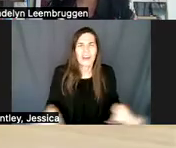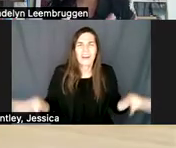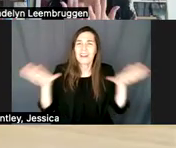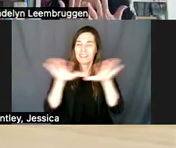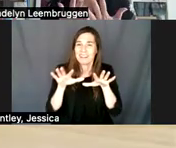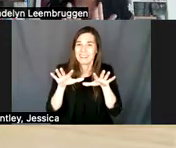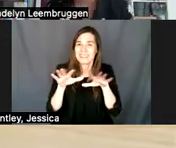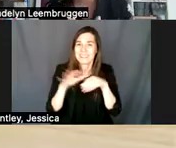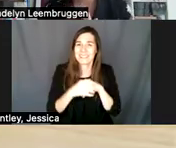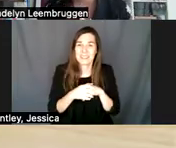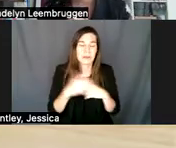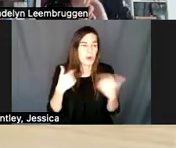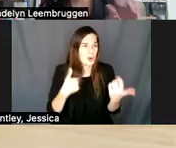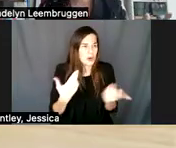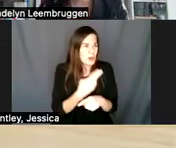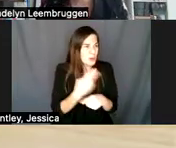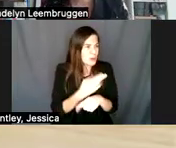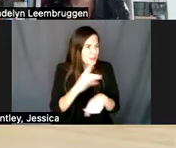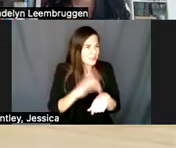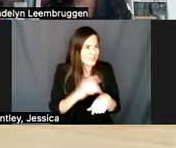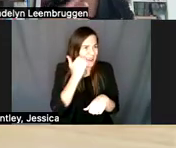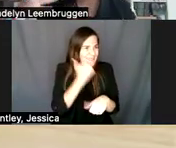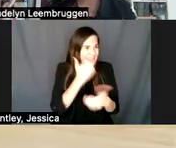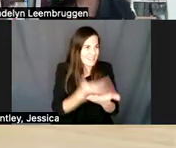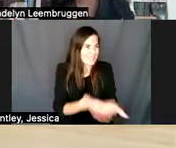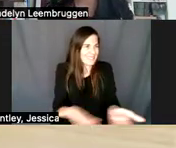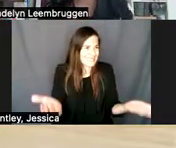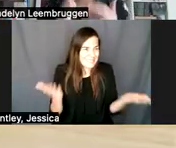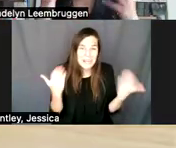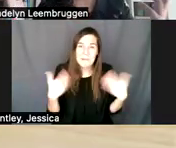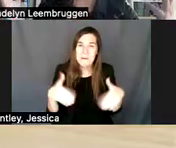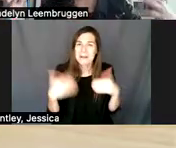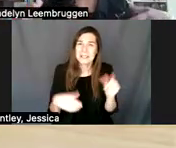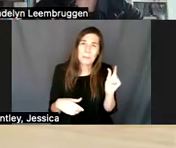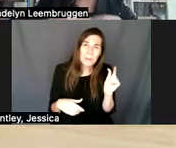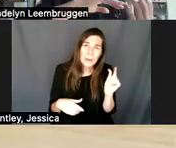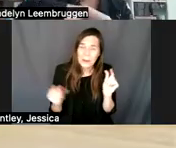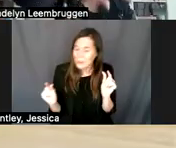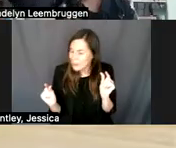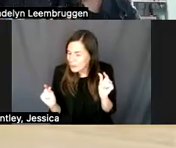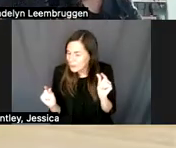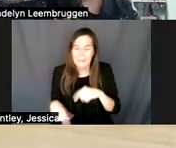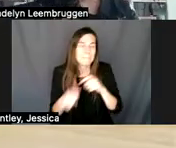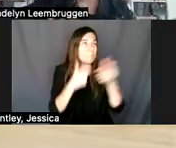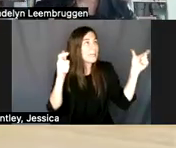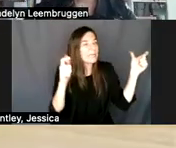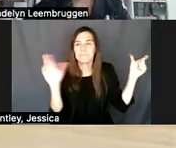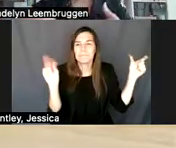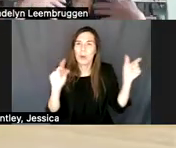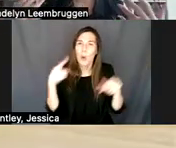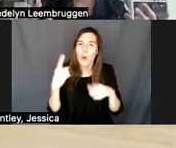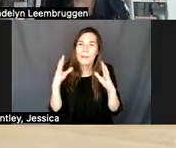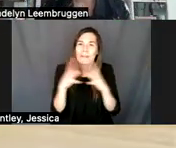the stuff that we touch every day. It's not just really small or really big. It isn't just throwing footballs through an air